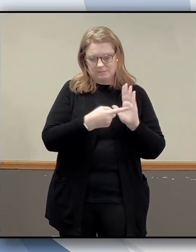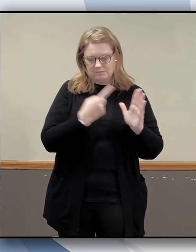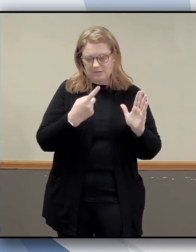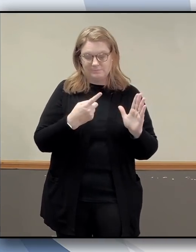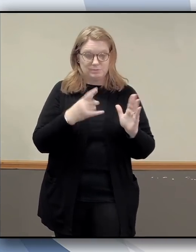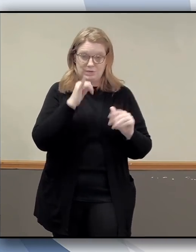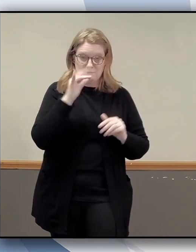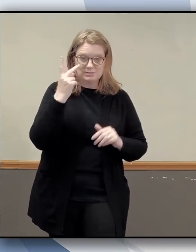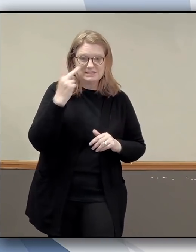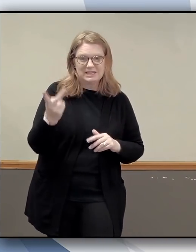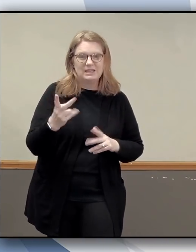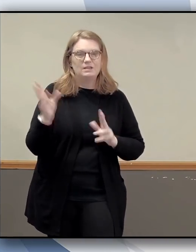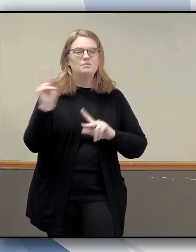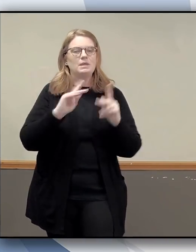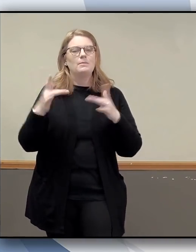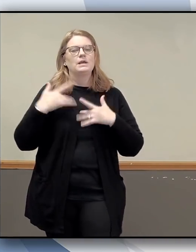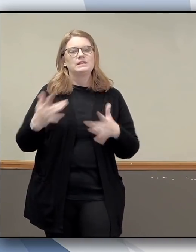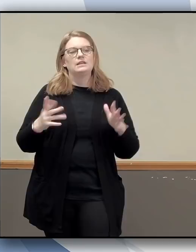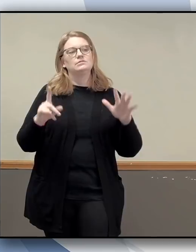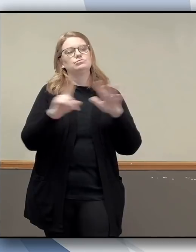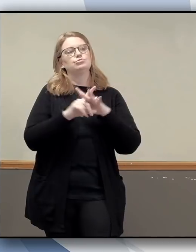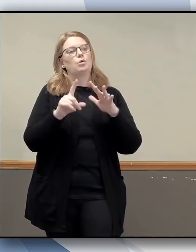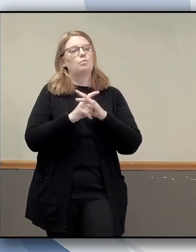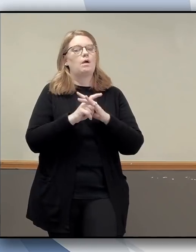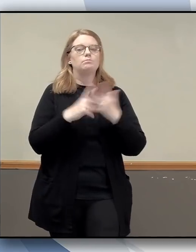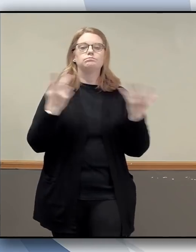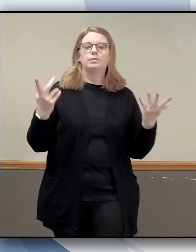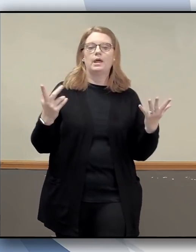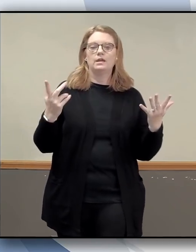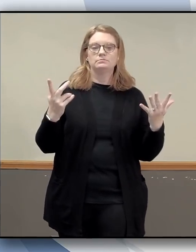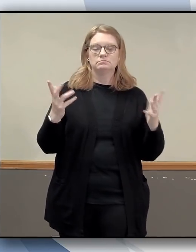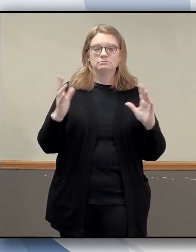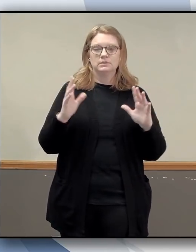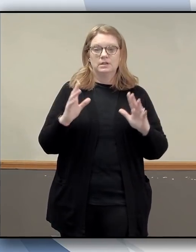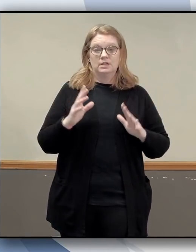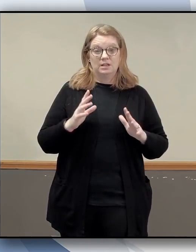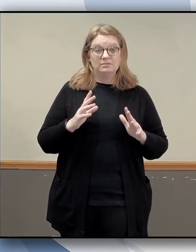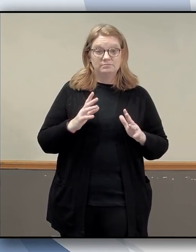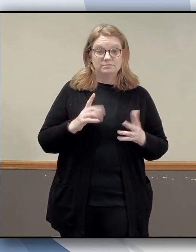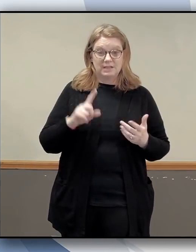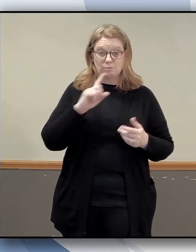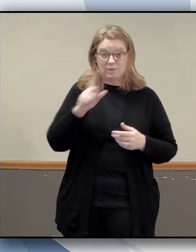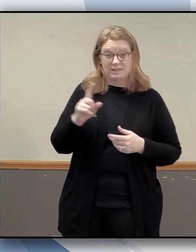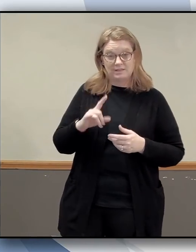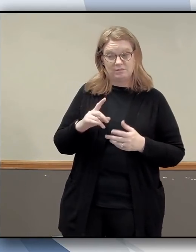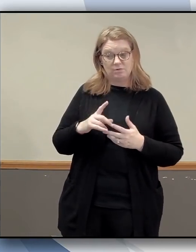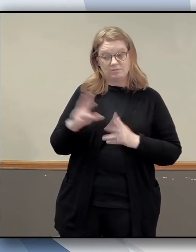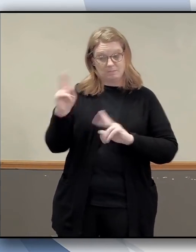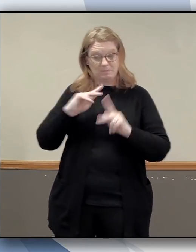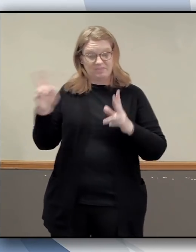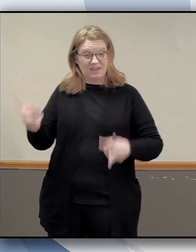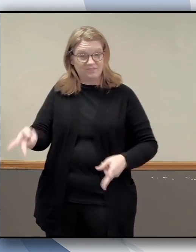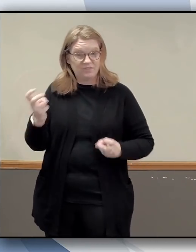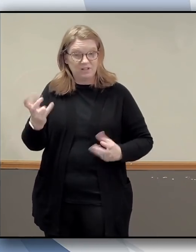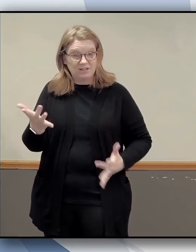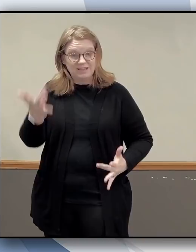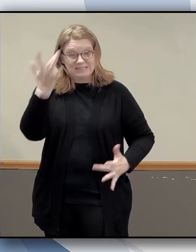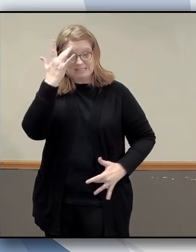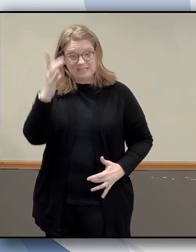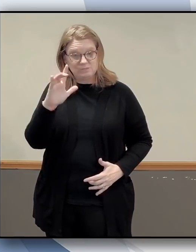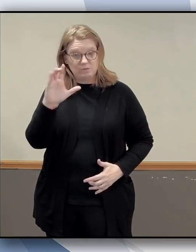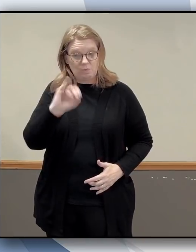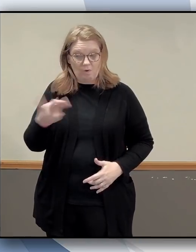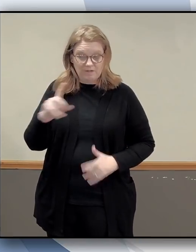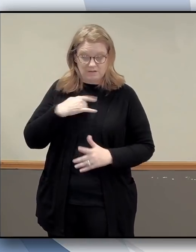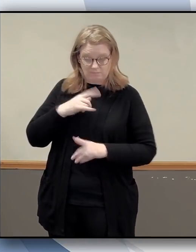seen, according to the reports from those people who have contracted COVID. But that end, as we've learned